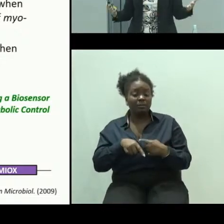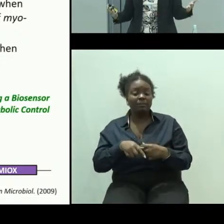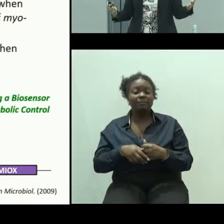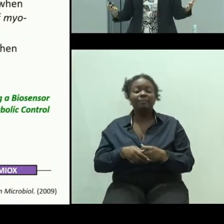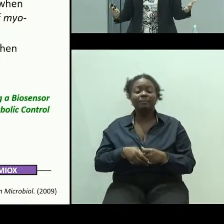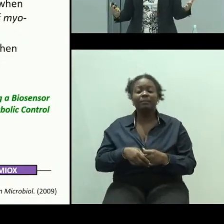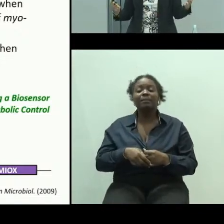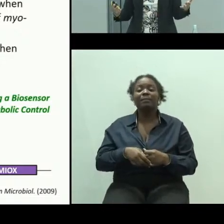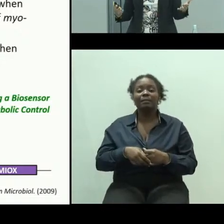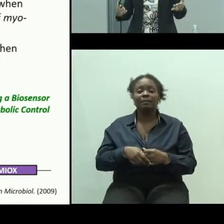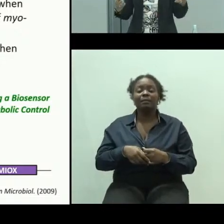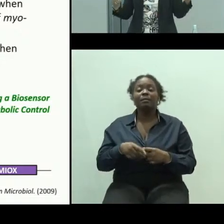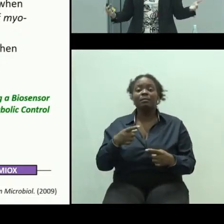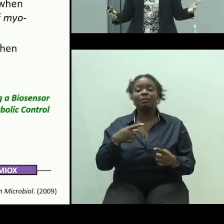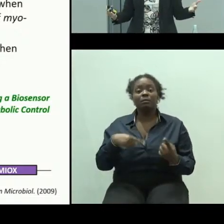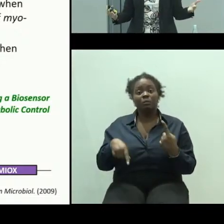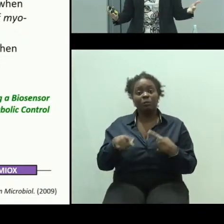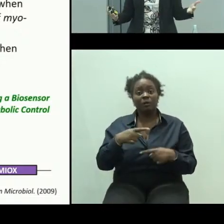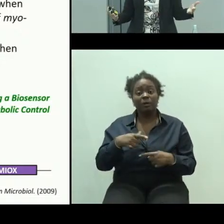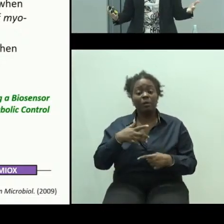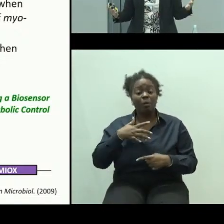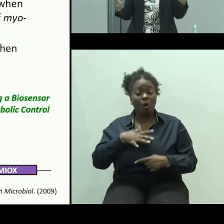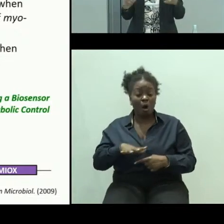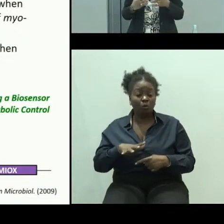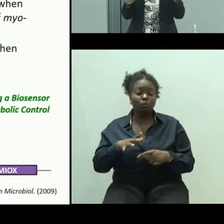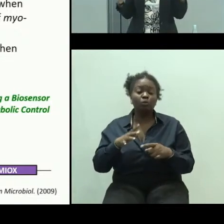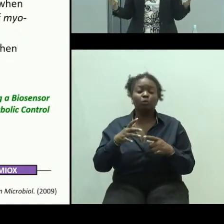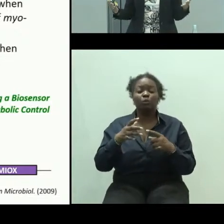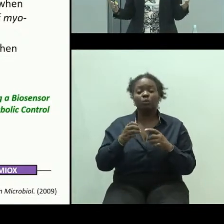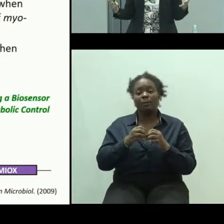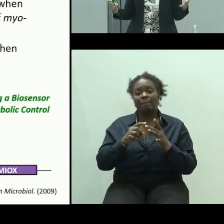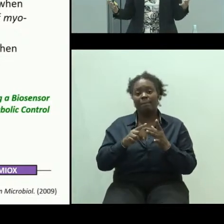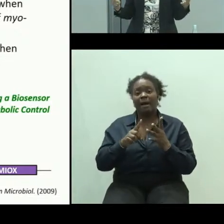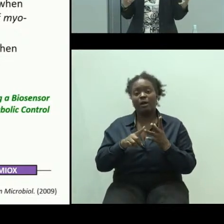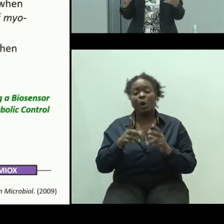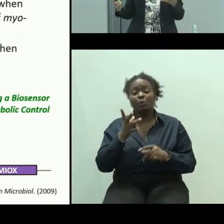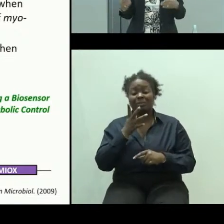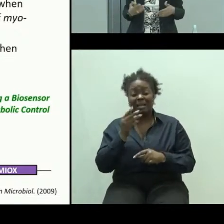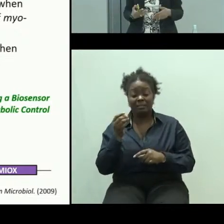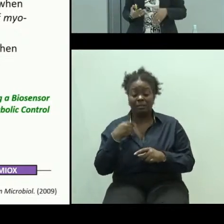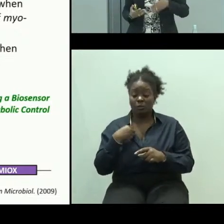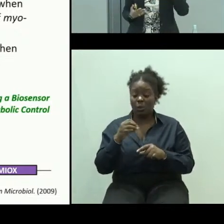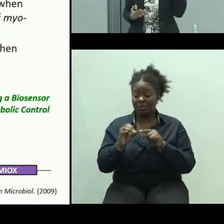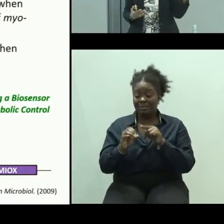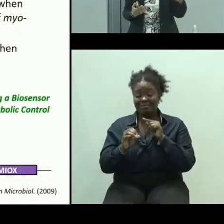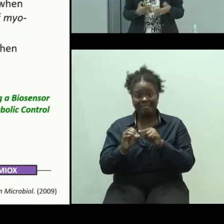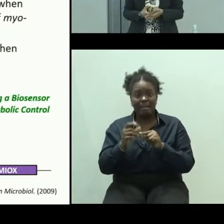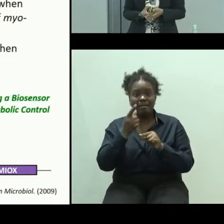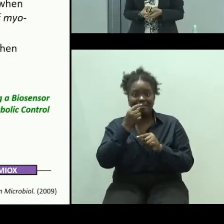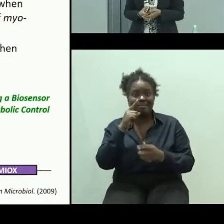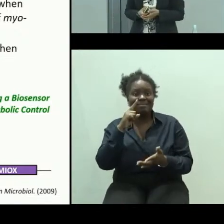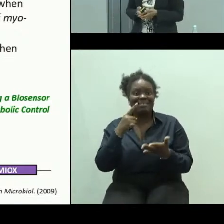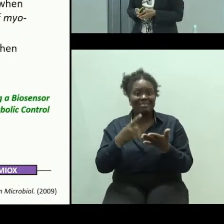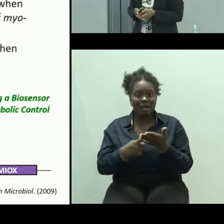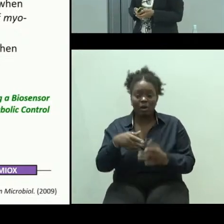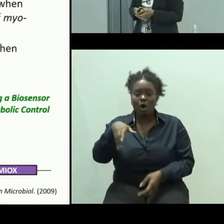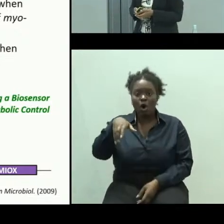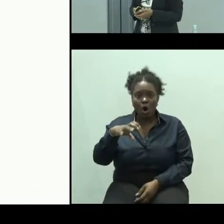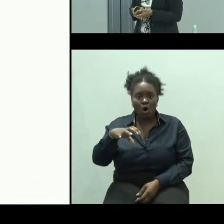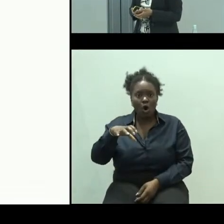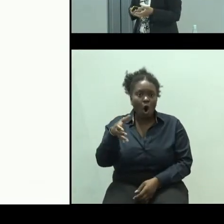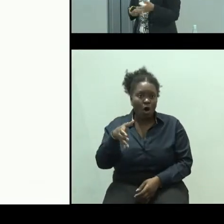what we wanted to do was to build then a biosensor that will allow the cell to decide when is the right time to turn on this particular